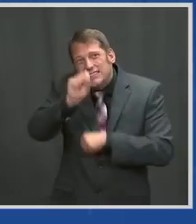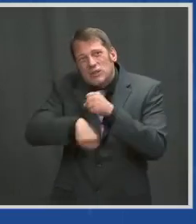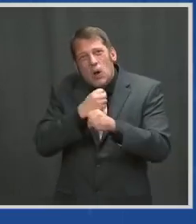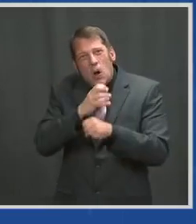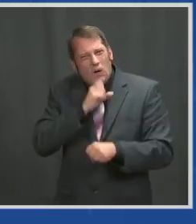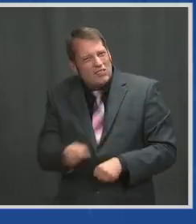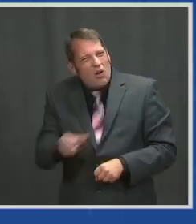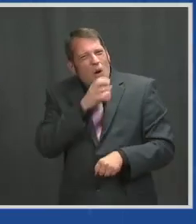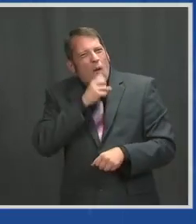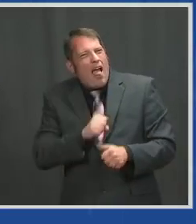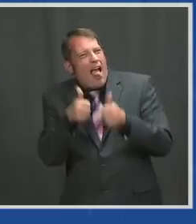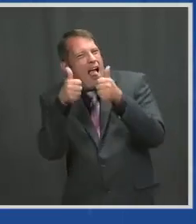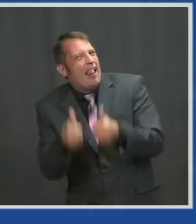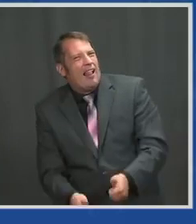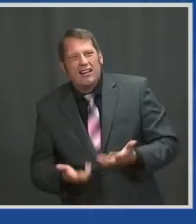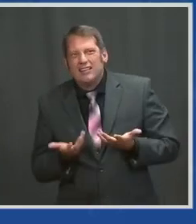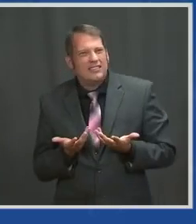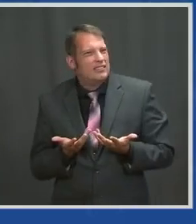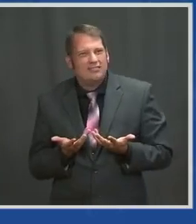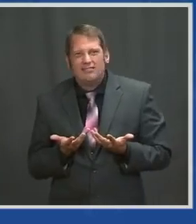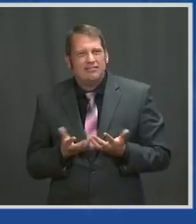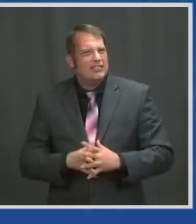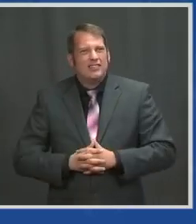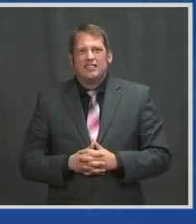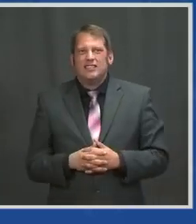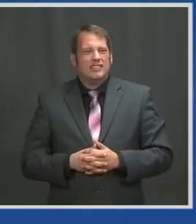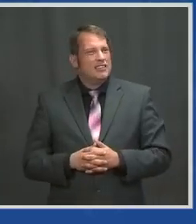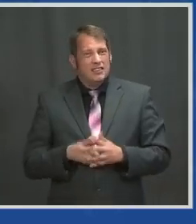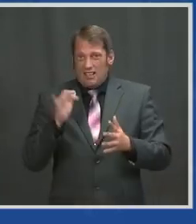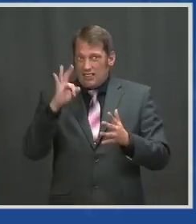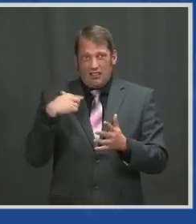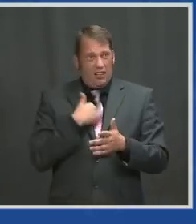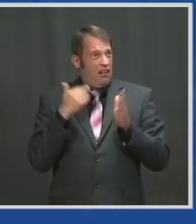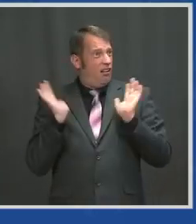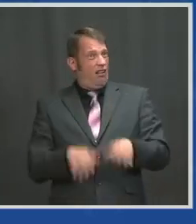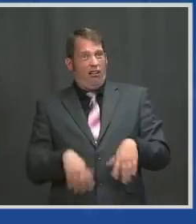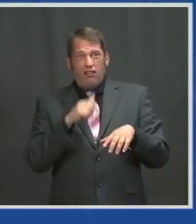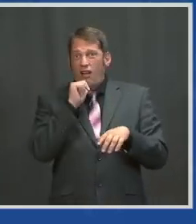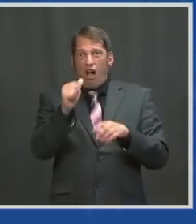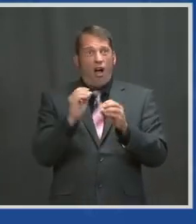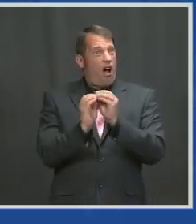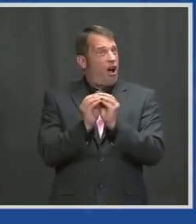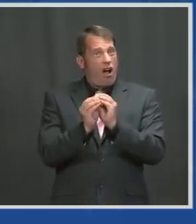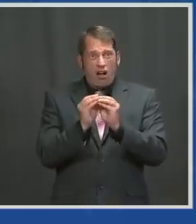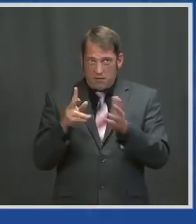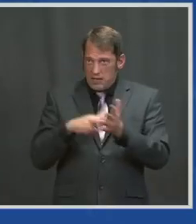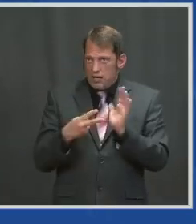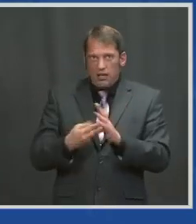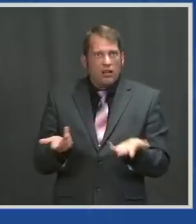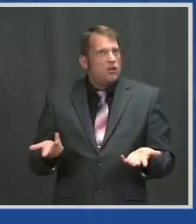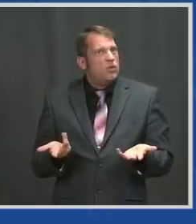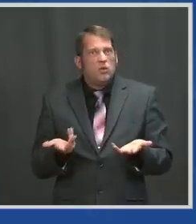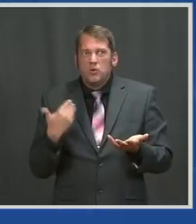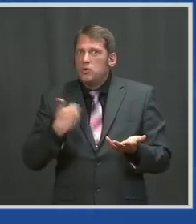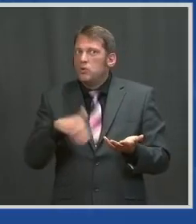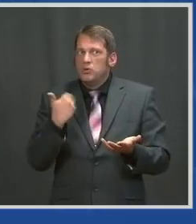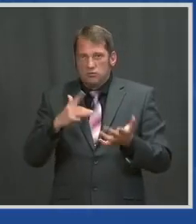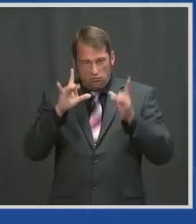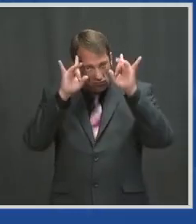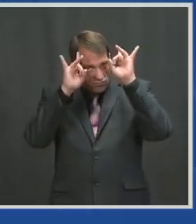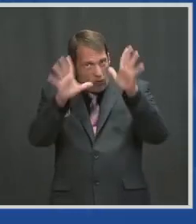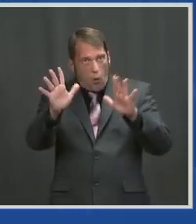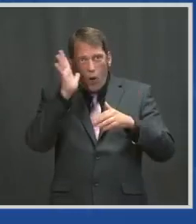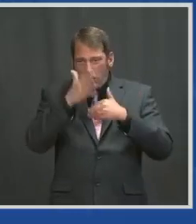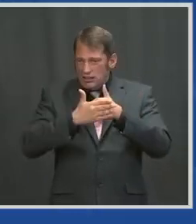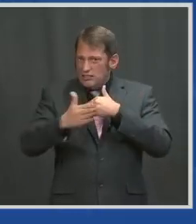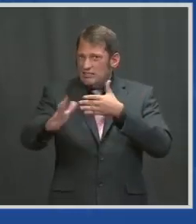the way, if they don't get it fixed, New Orleans itself is in real trouble. They need reliable, affordable, high-speed internet